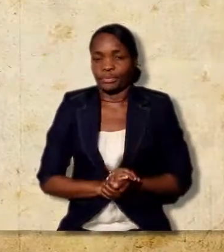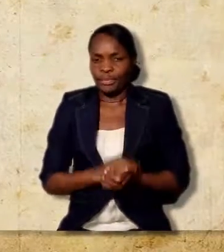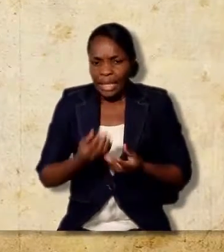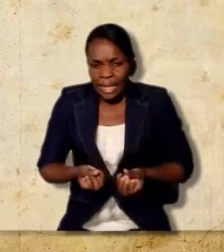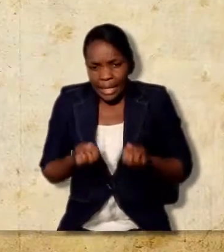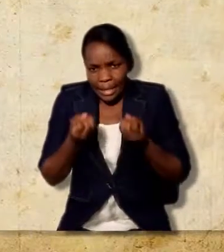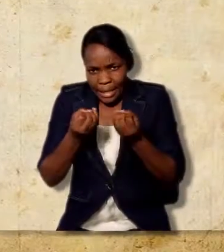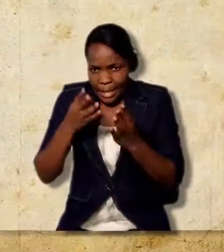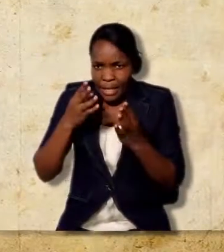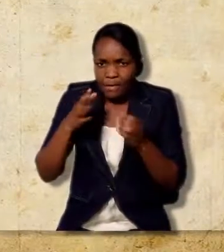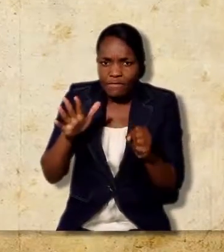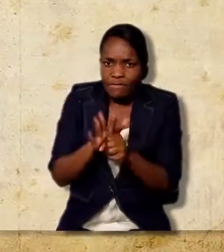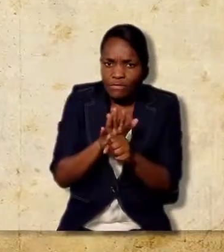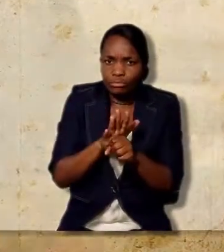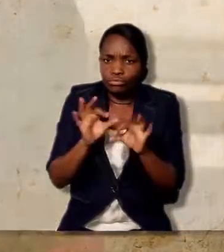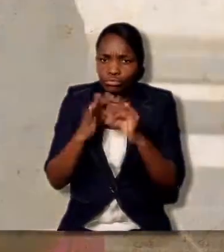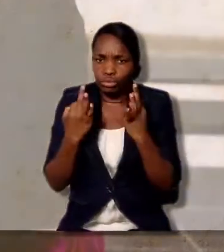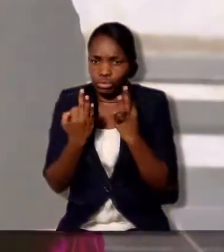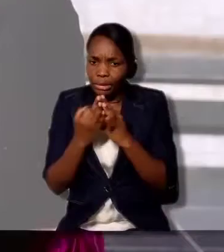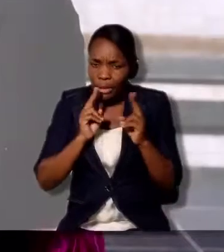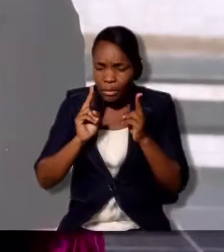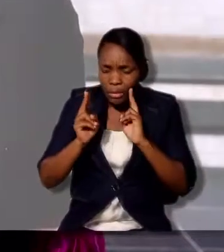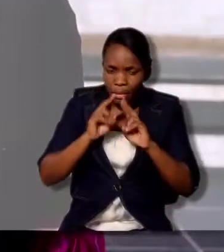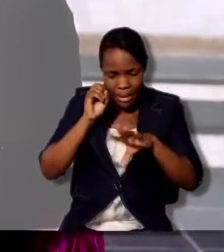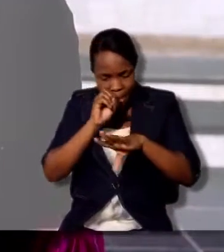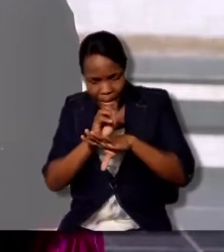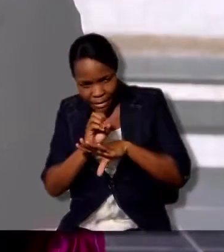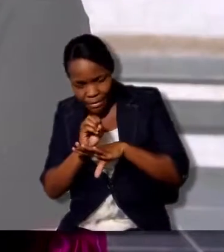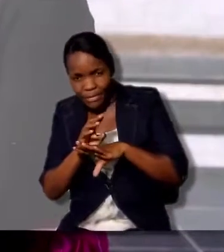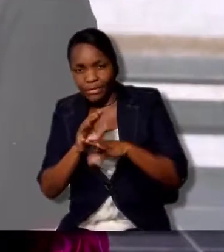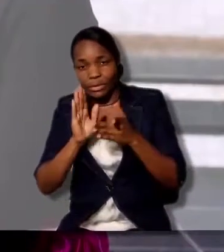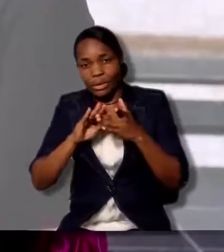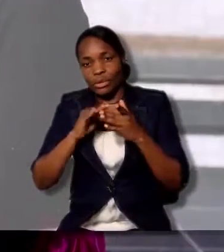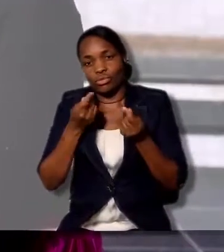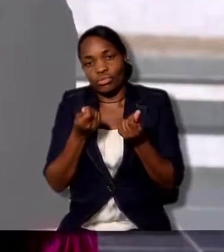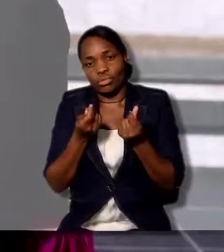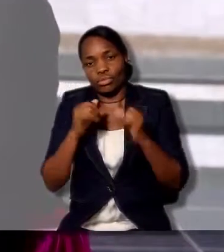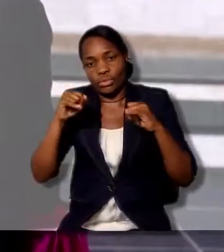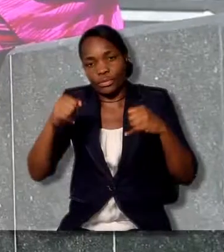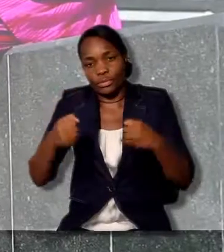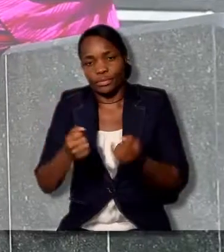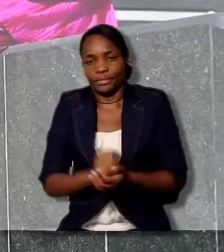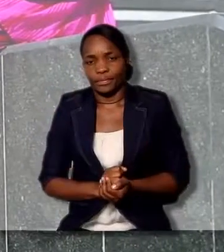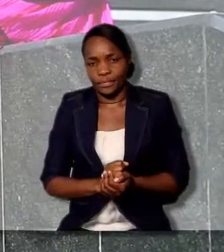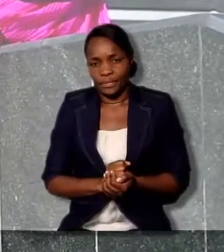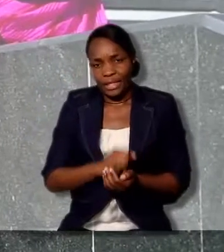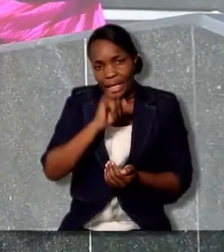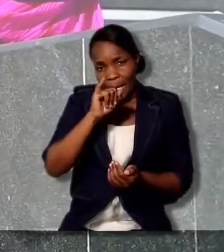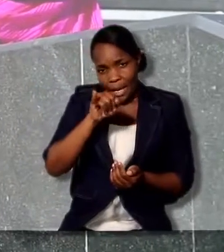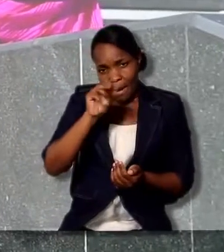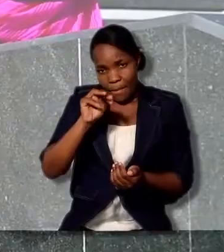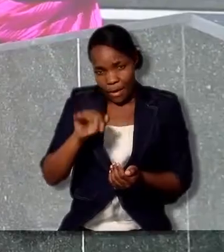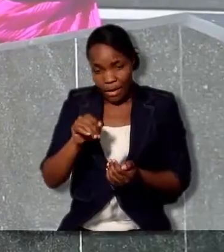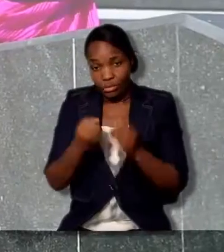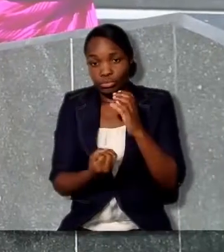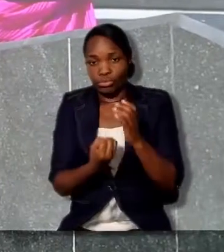and provides a permanent forum for discussion, advice, and assistance on financial issues. The IMF is seated